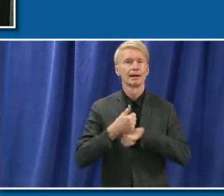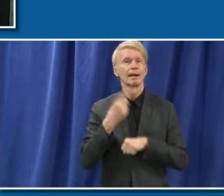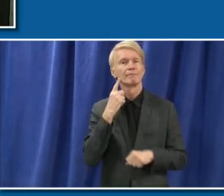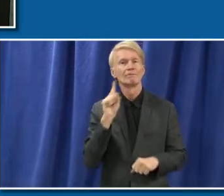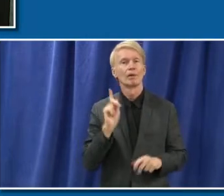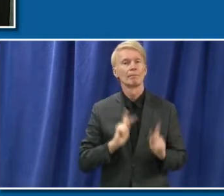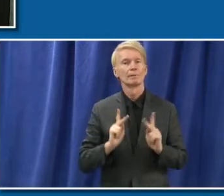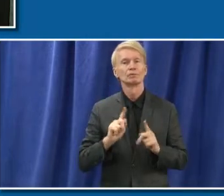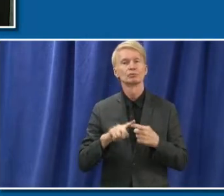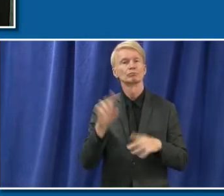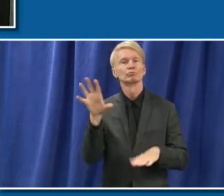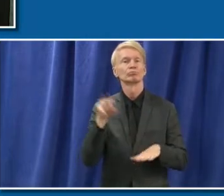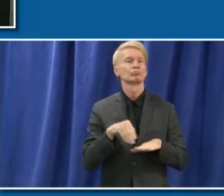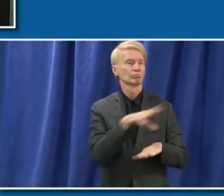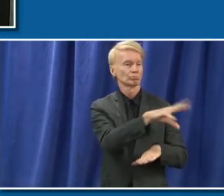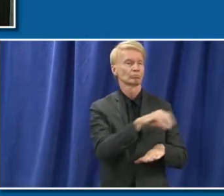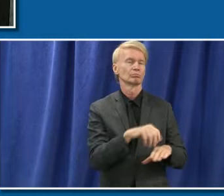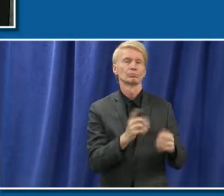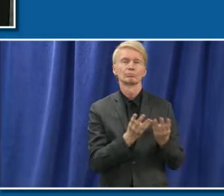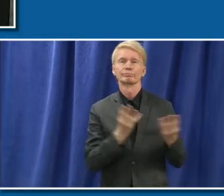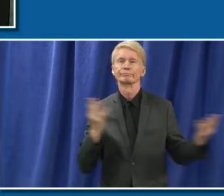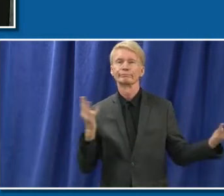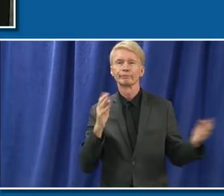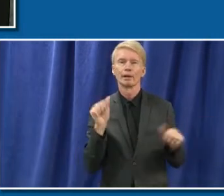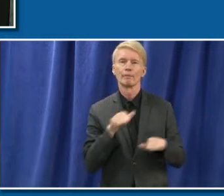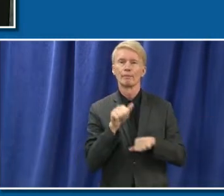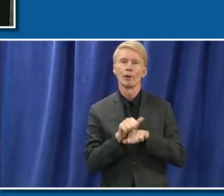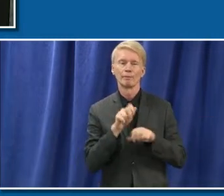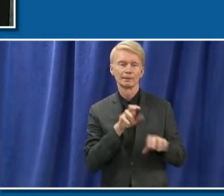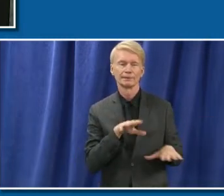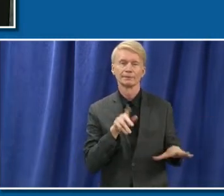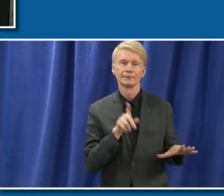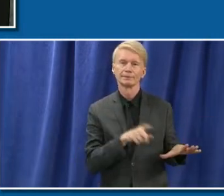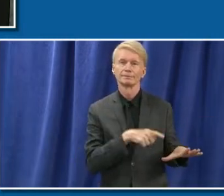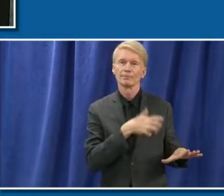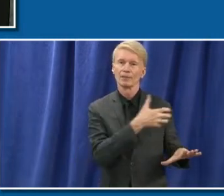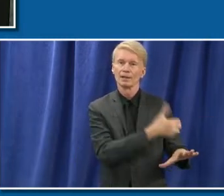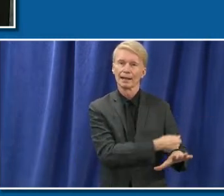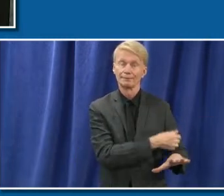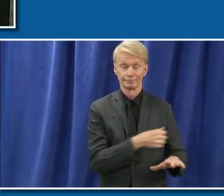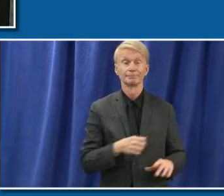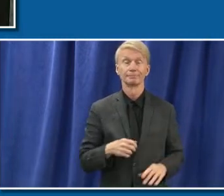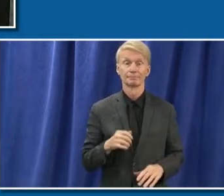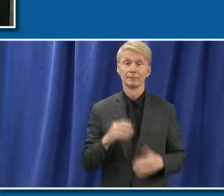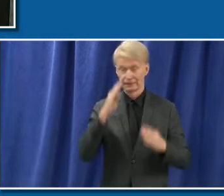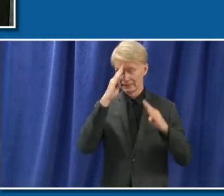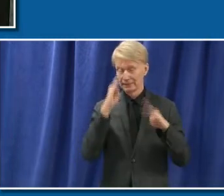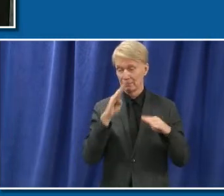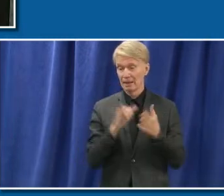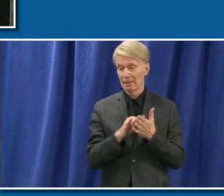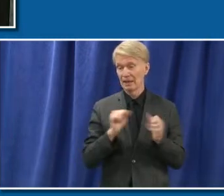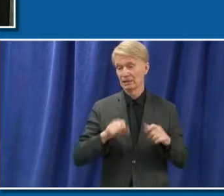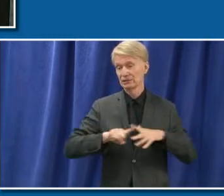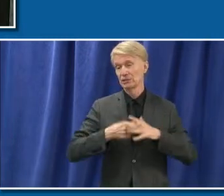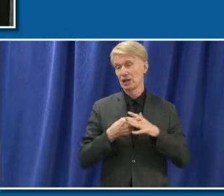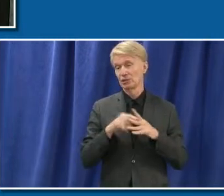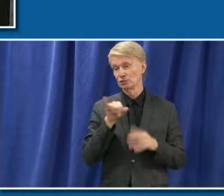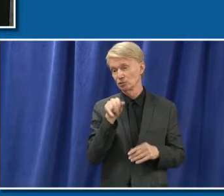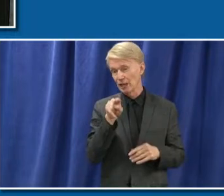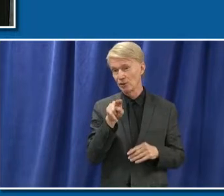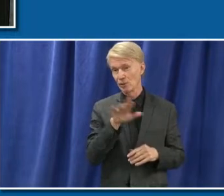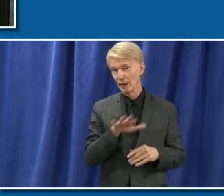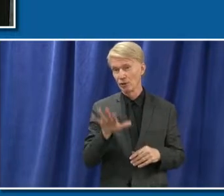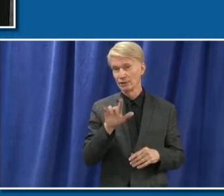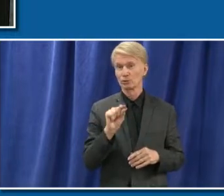working folks into our mass vaccination or our point of dispensing sites. My expectation is that will broadly kick off in January, and